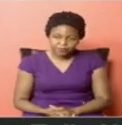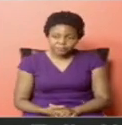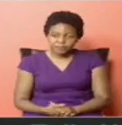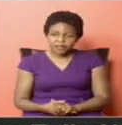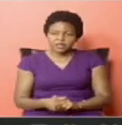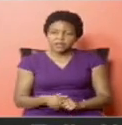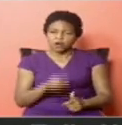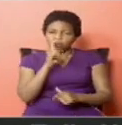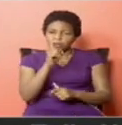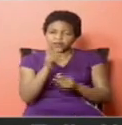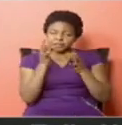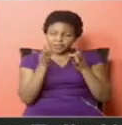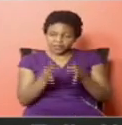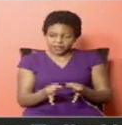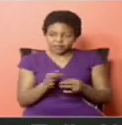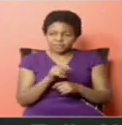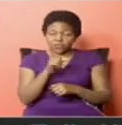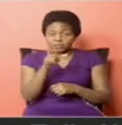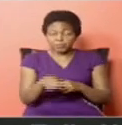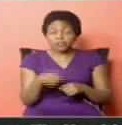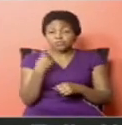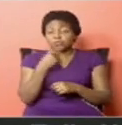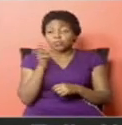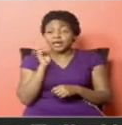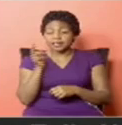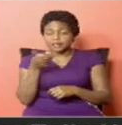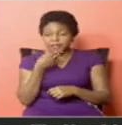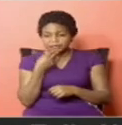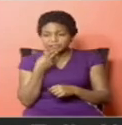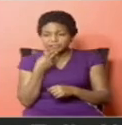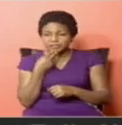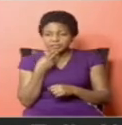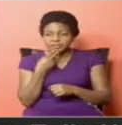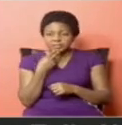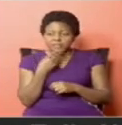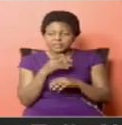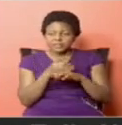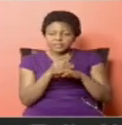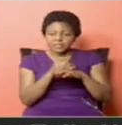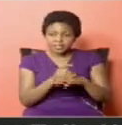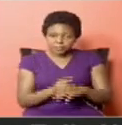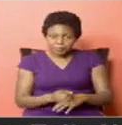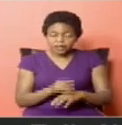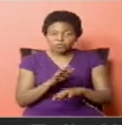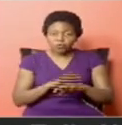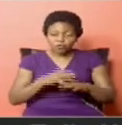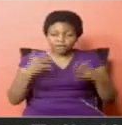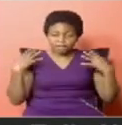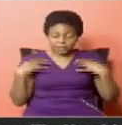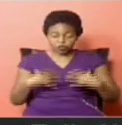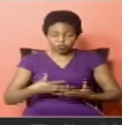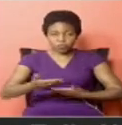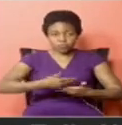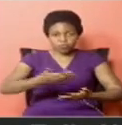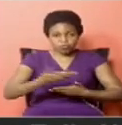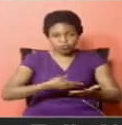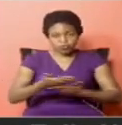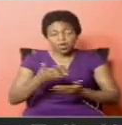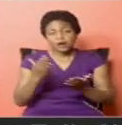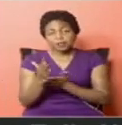One of the key items of people who are deaf is that they thrive on physical interaction because their language is so